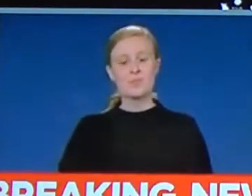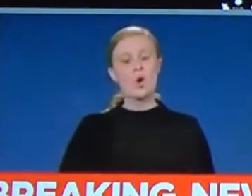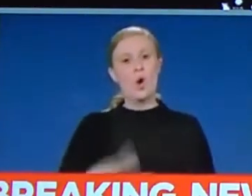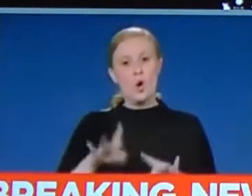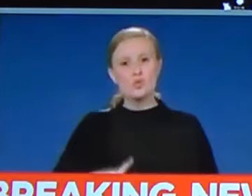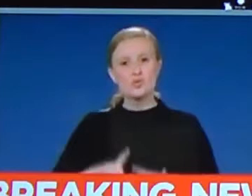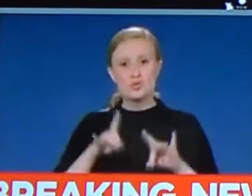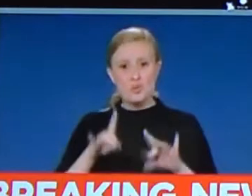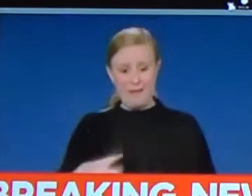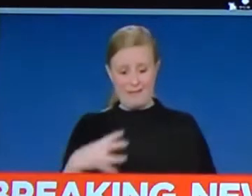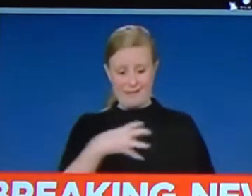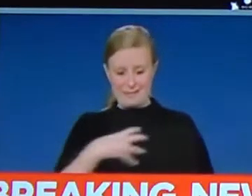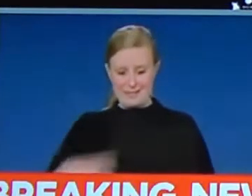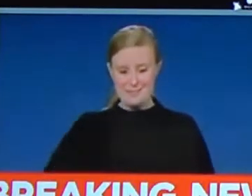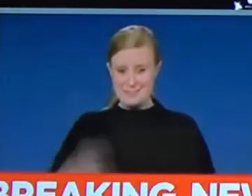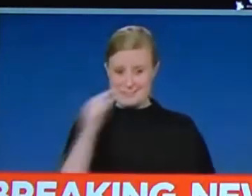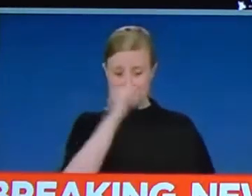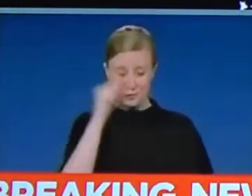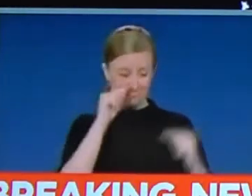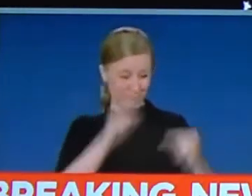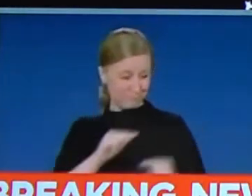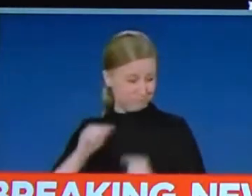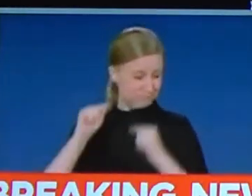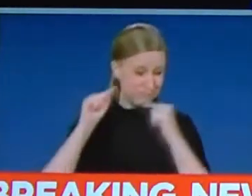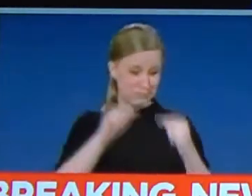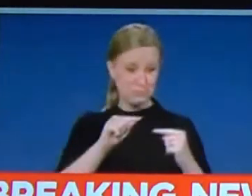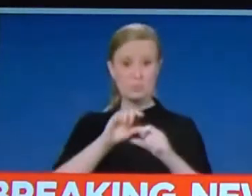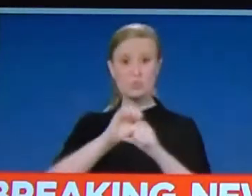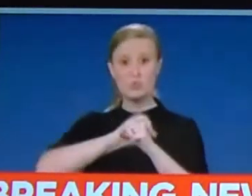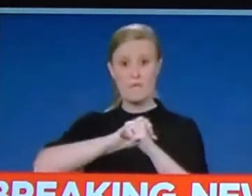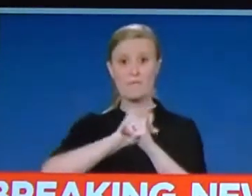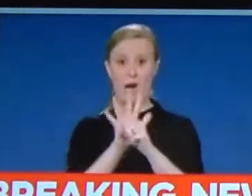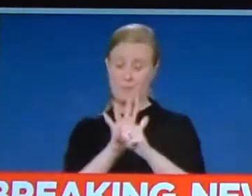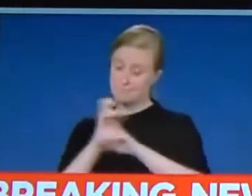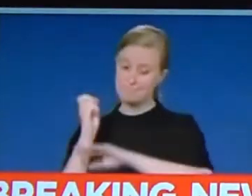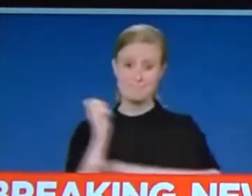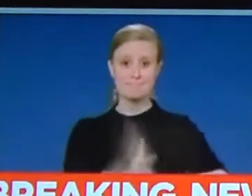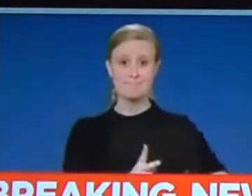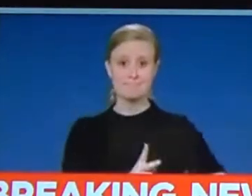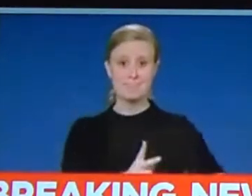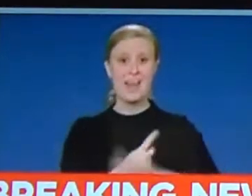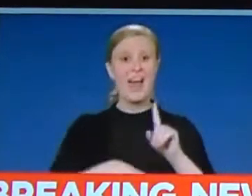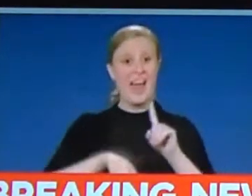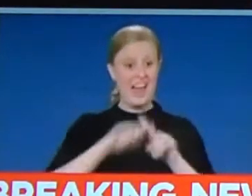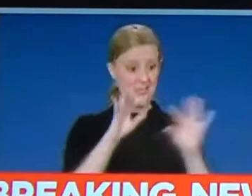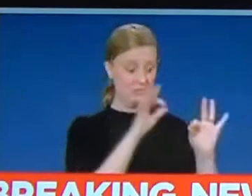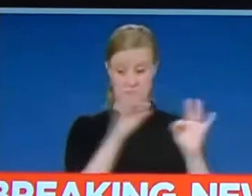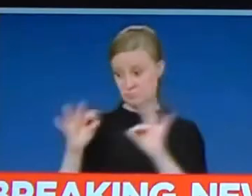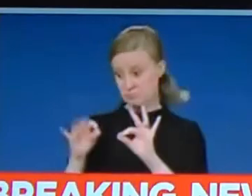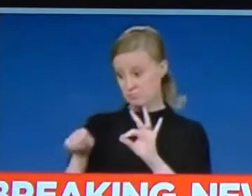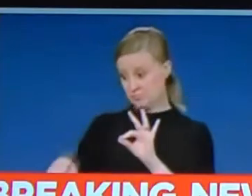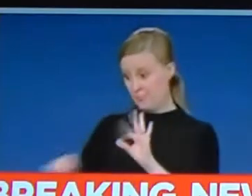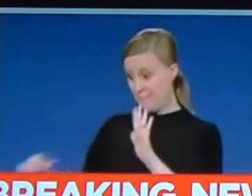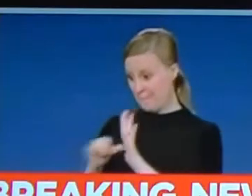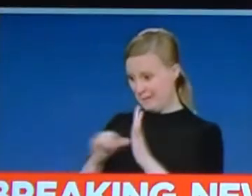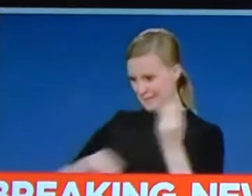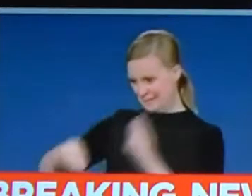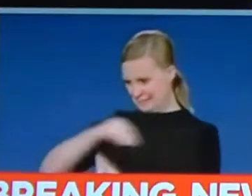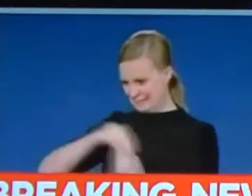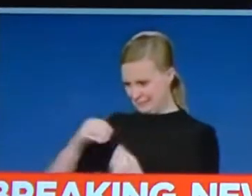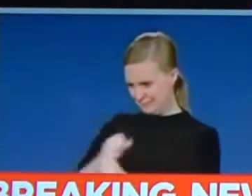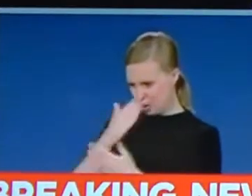and we fight the economic threats that it poses. Today we are making further